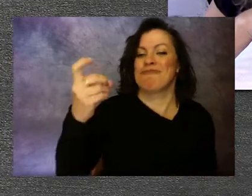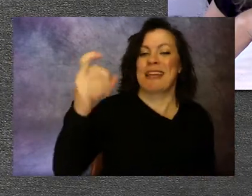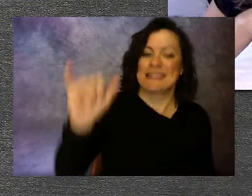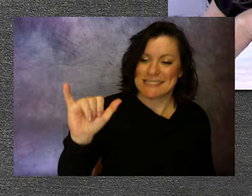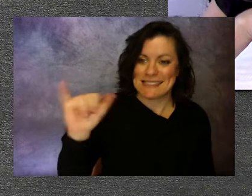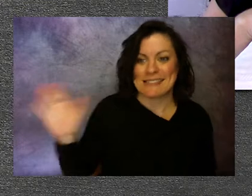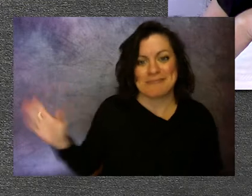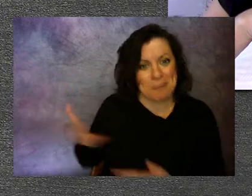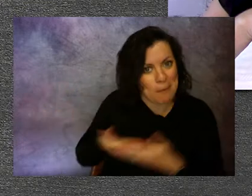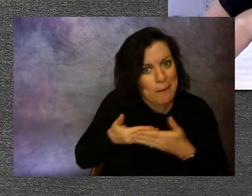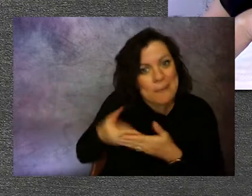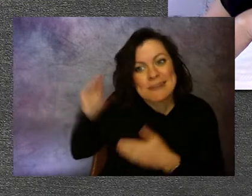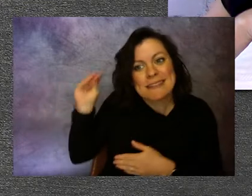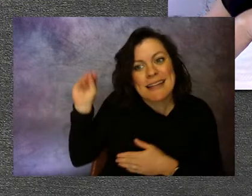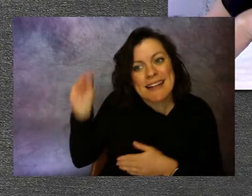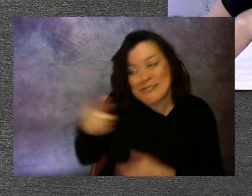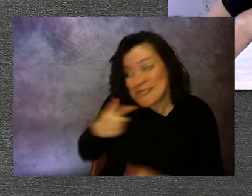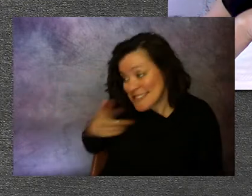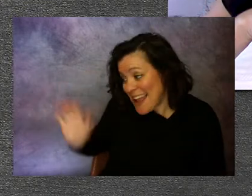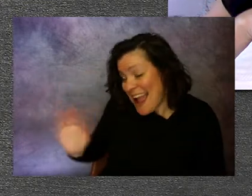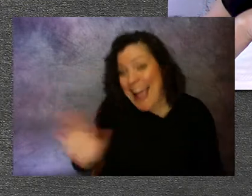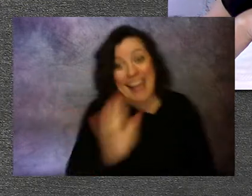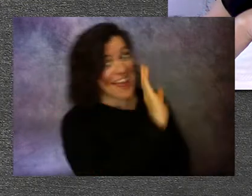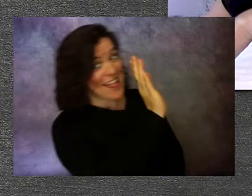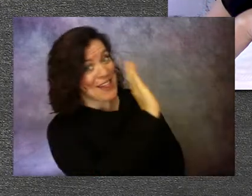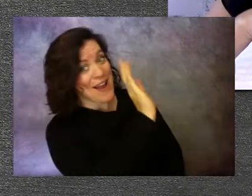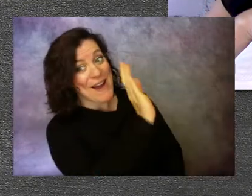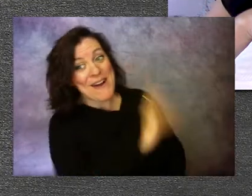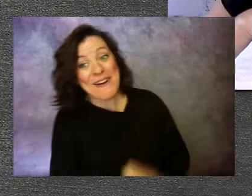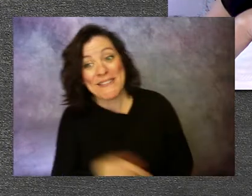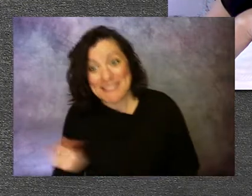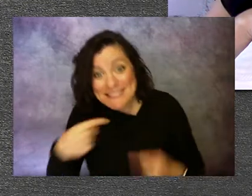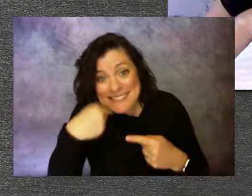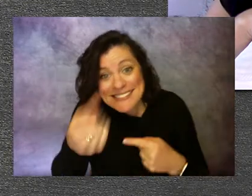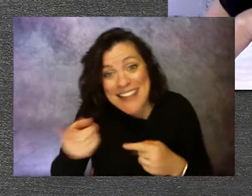Hello. Can you say hi to Rexy?